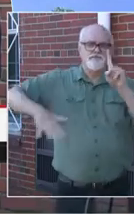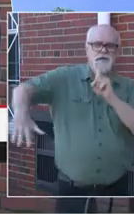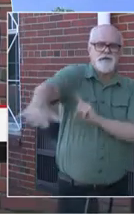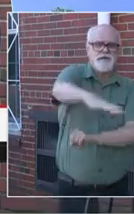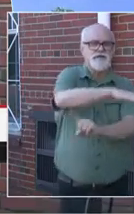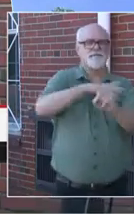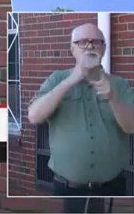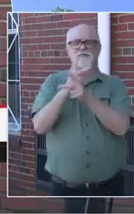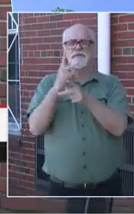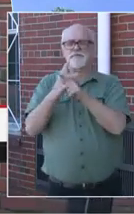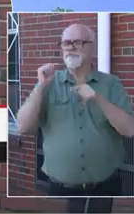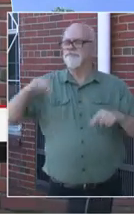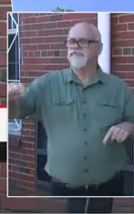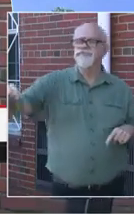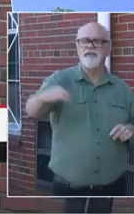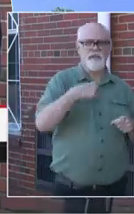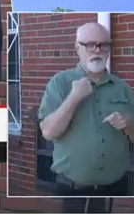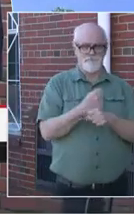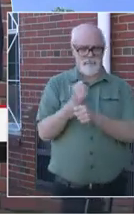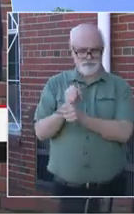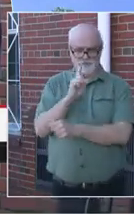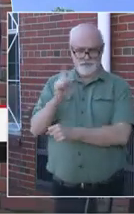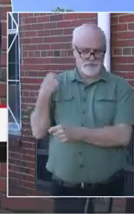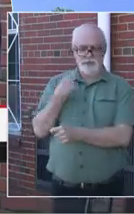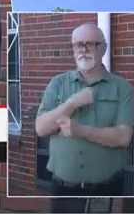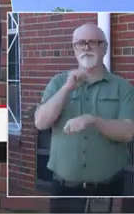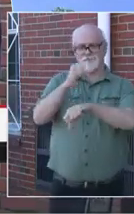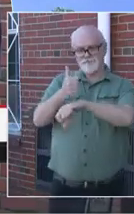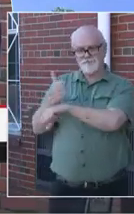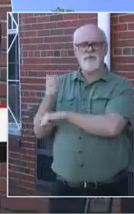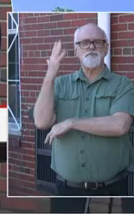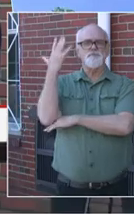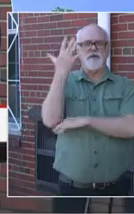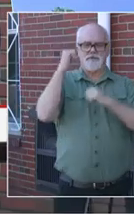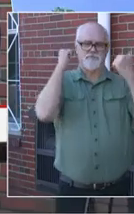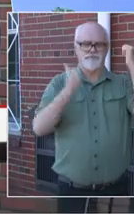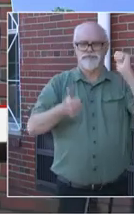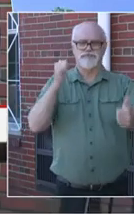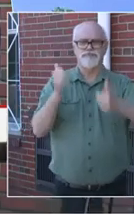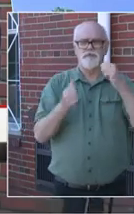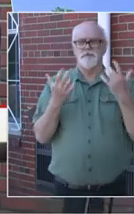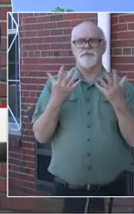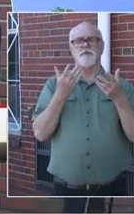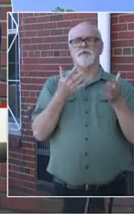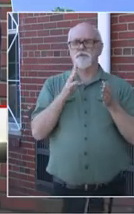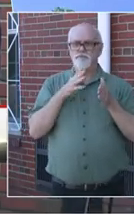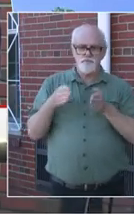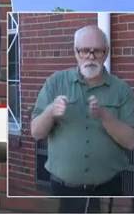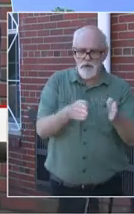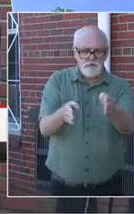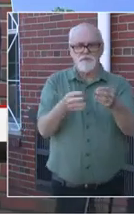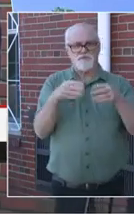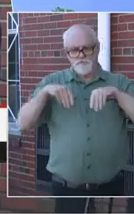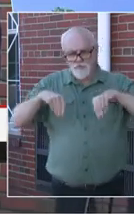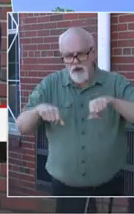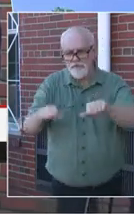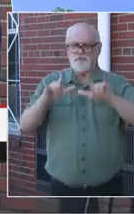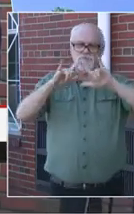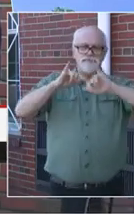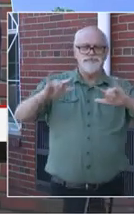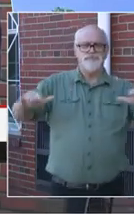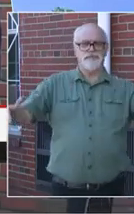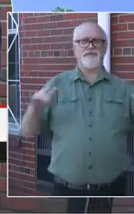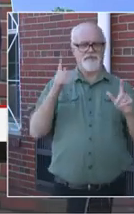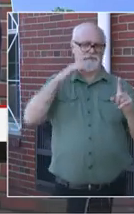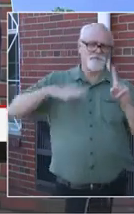grow and prepare their food. And then also we're building this with sustainability in mind. It'll be constructed to the LEED Gold standards. And as the